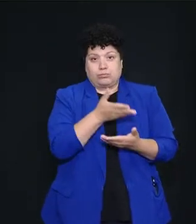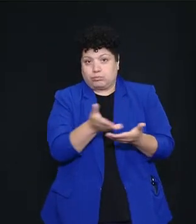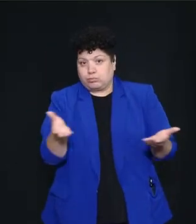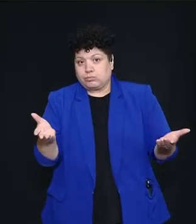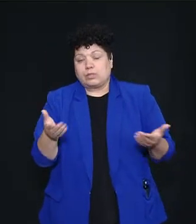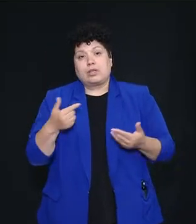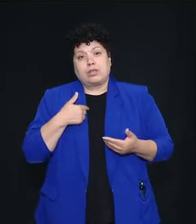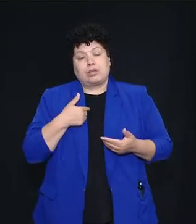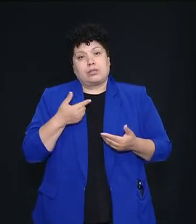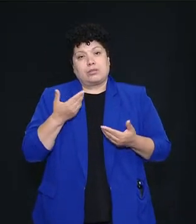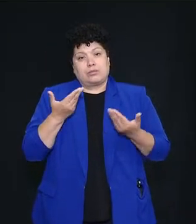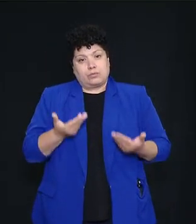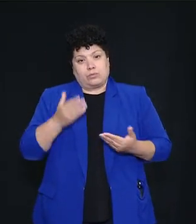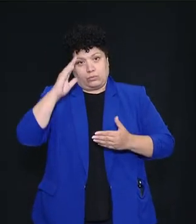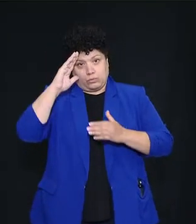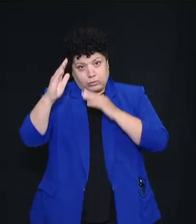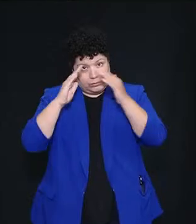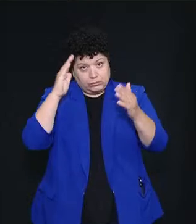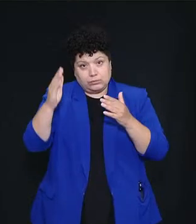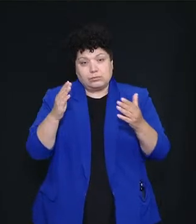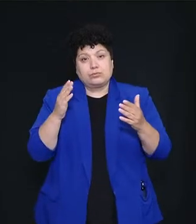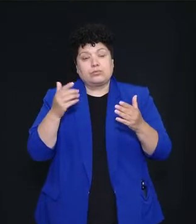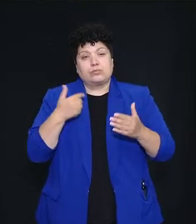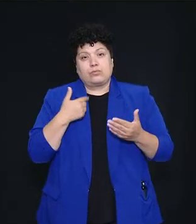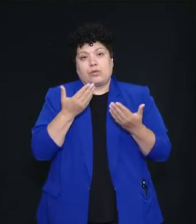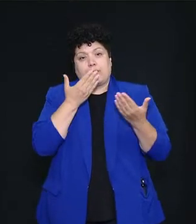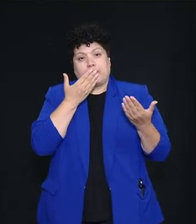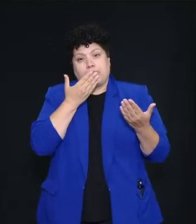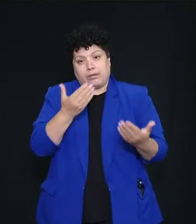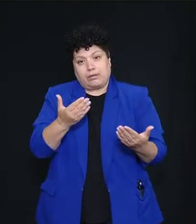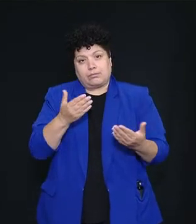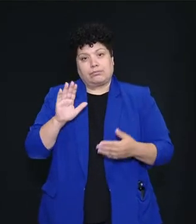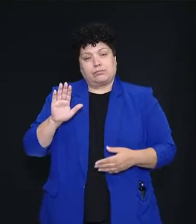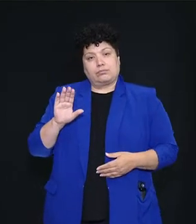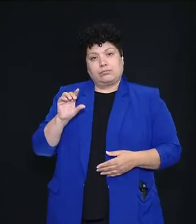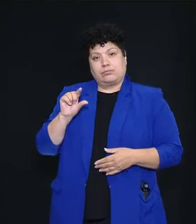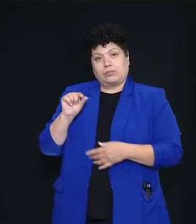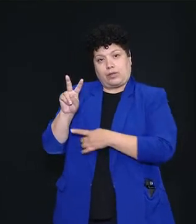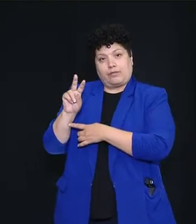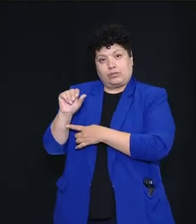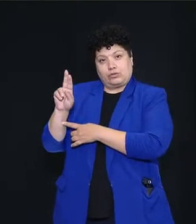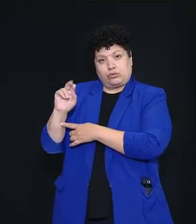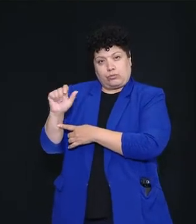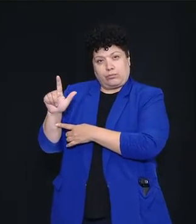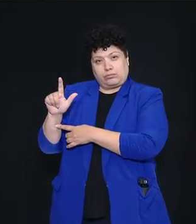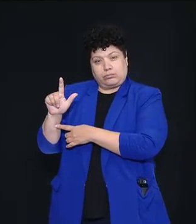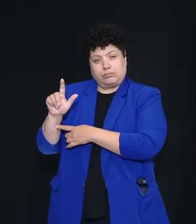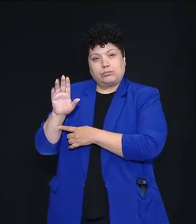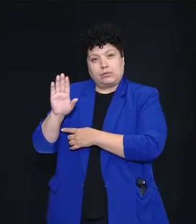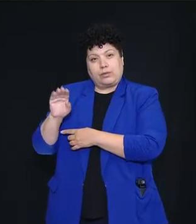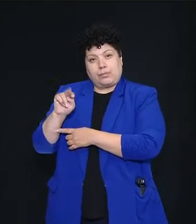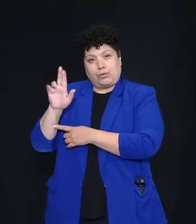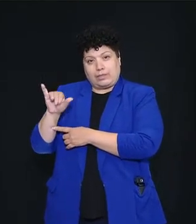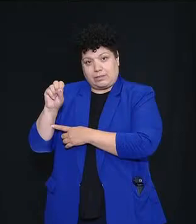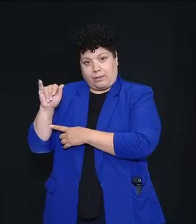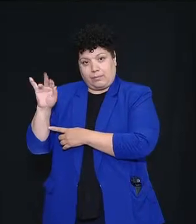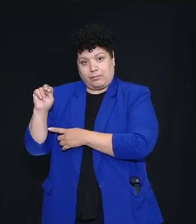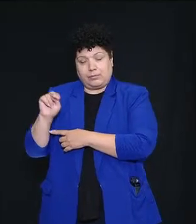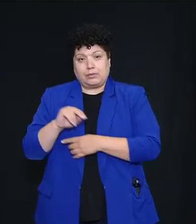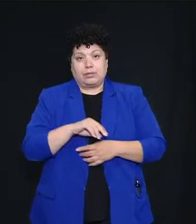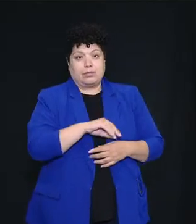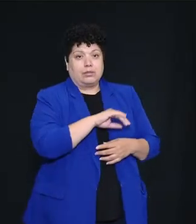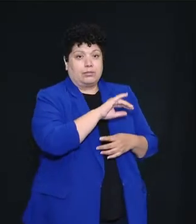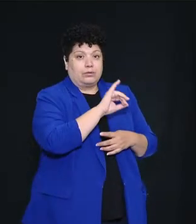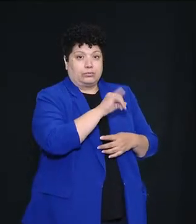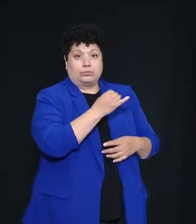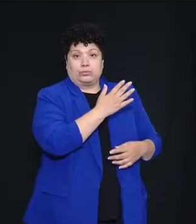I cordially greet you and I thank Her Excellency, the Right Honorable Mary Simon, and His Excellency Justin